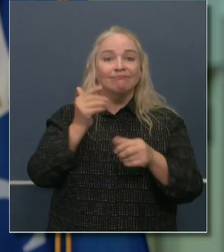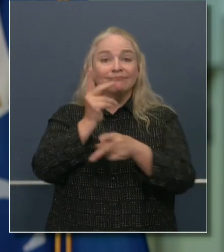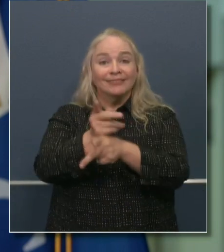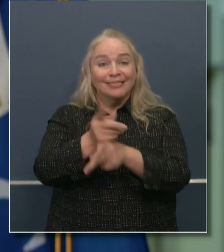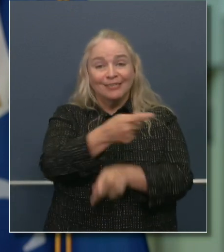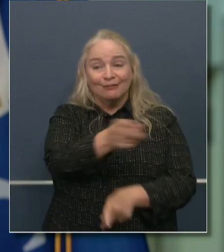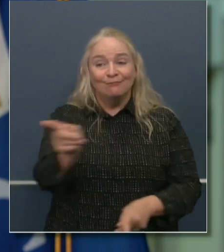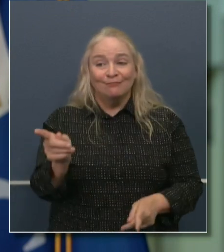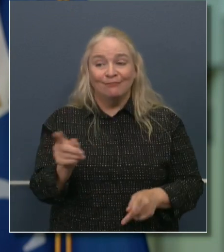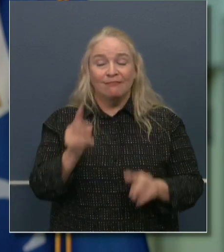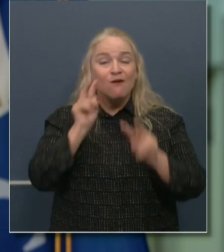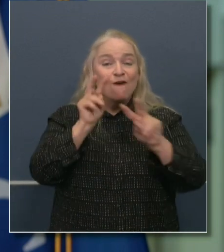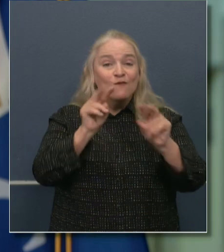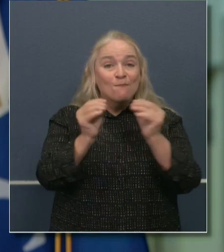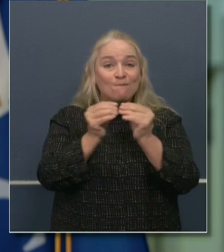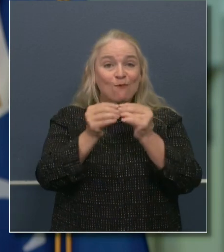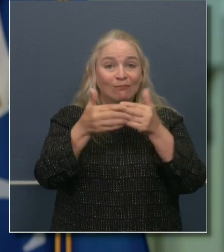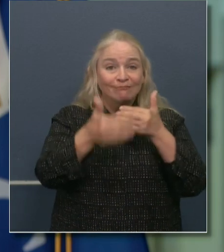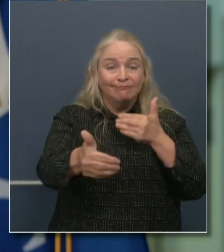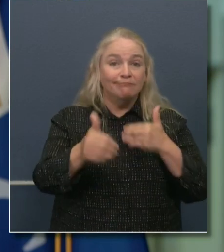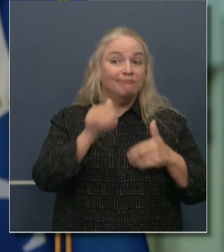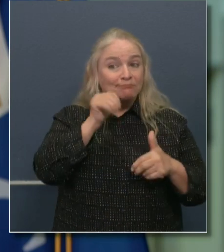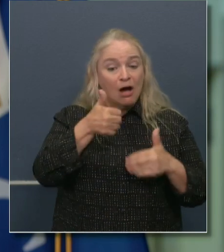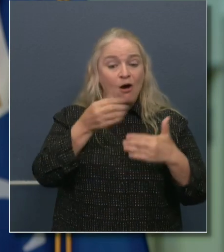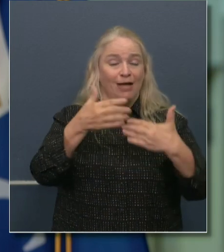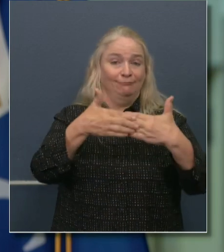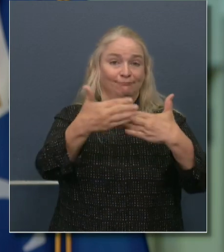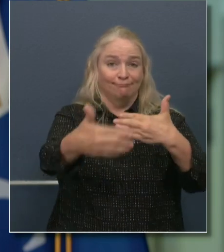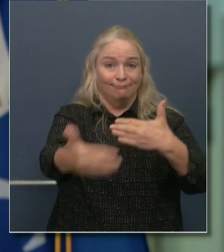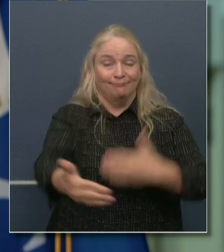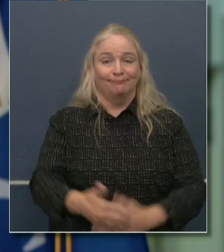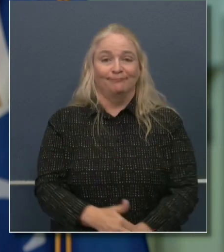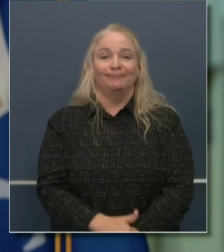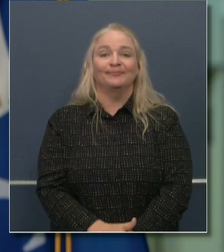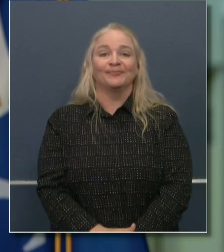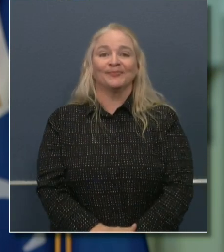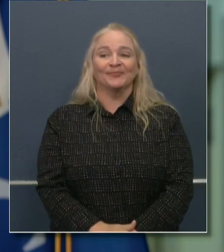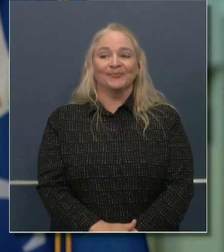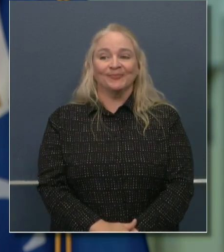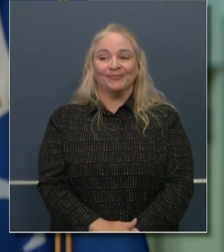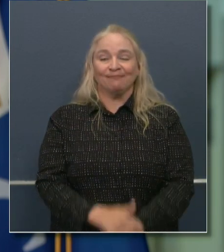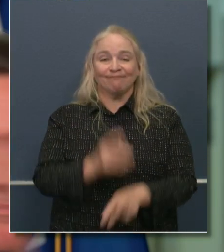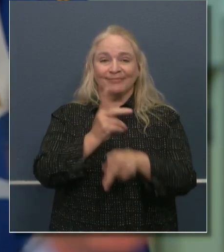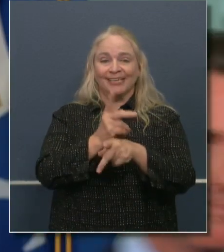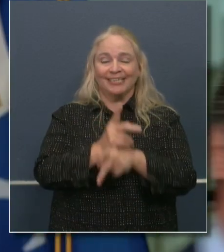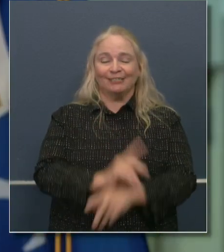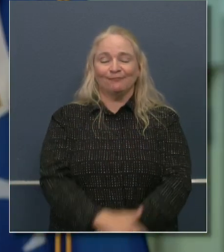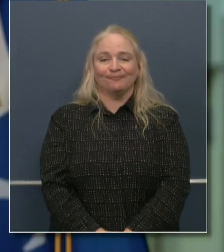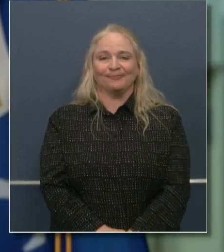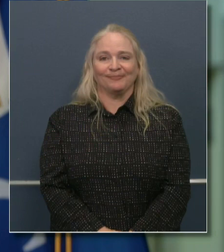testing tomorrow, and look forward to subsequent updates throughout the week. Take care.